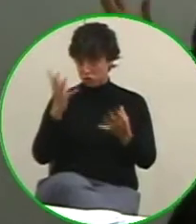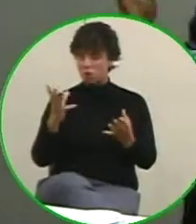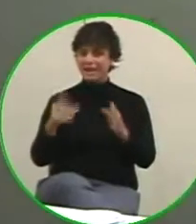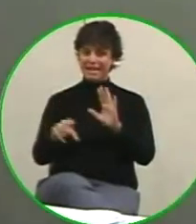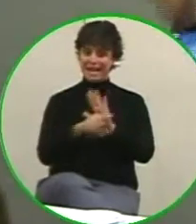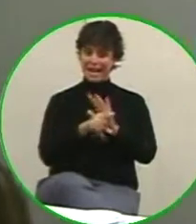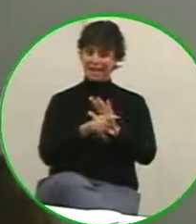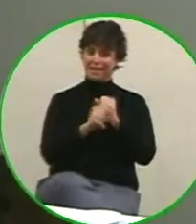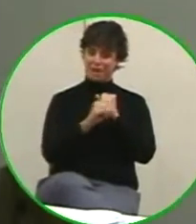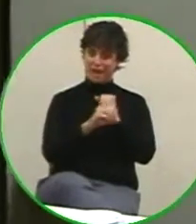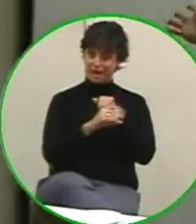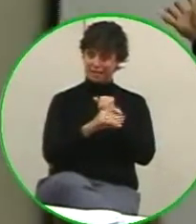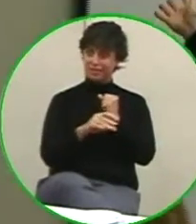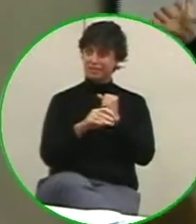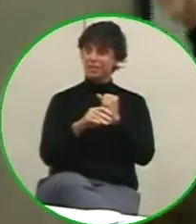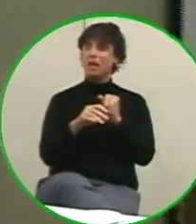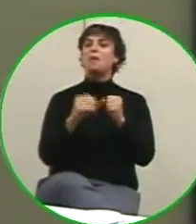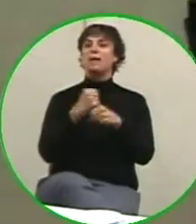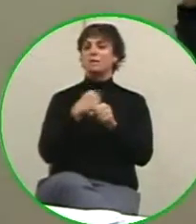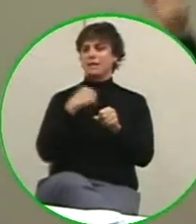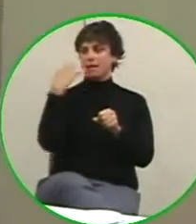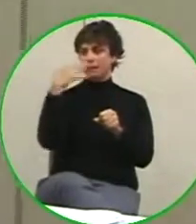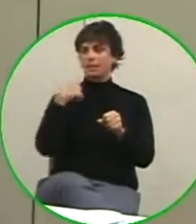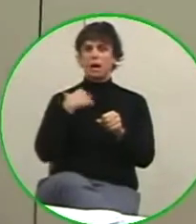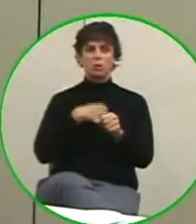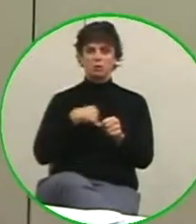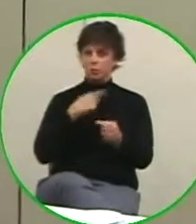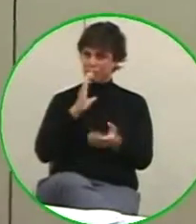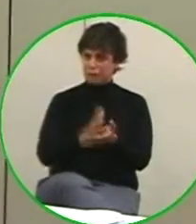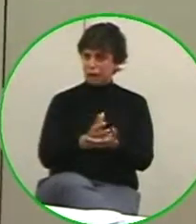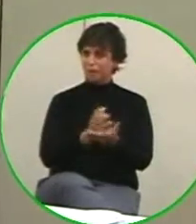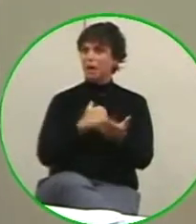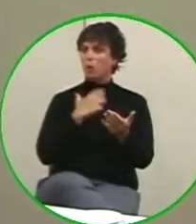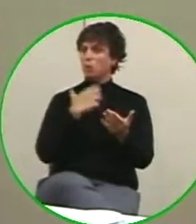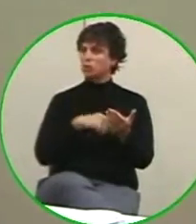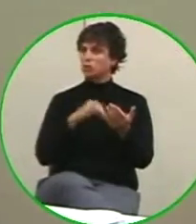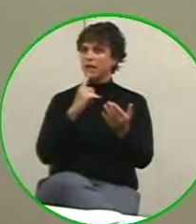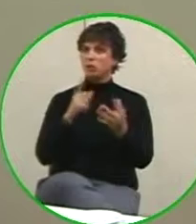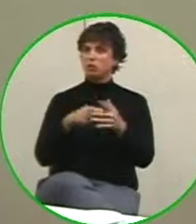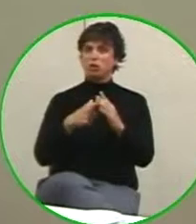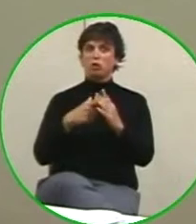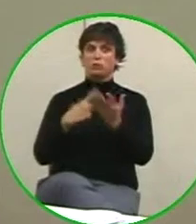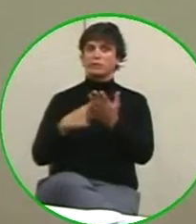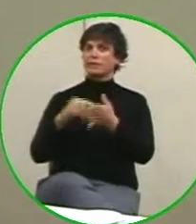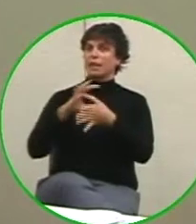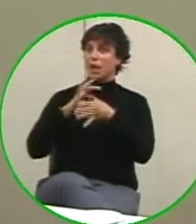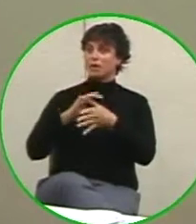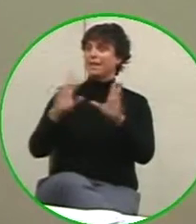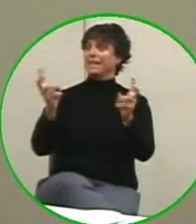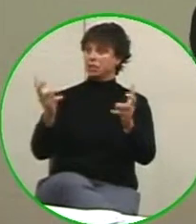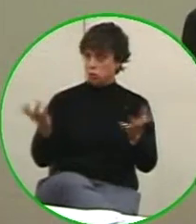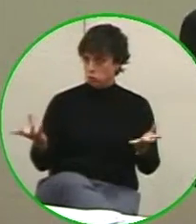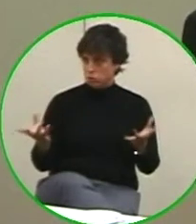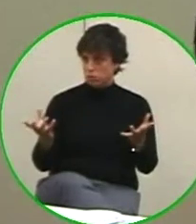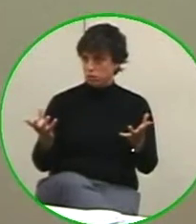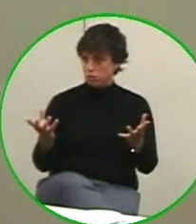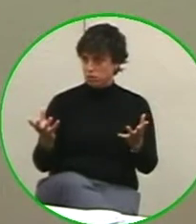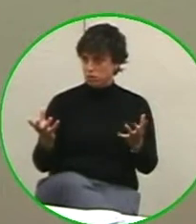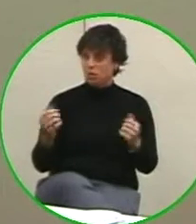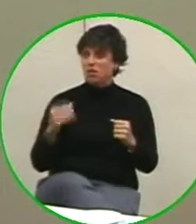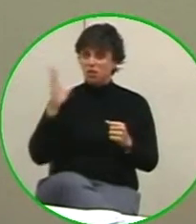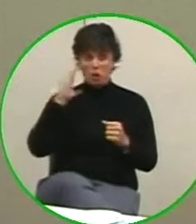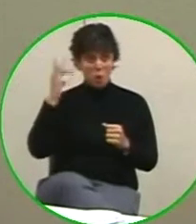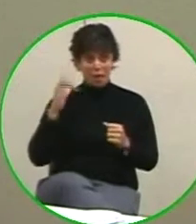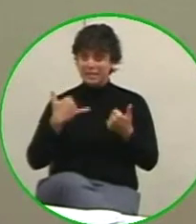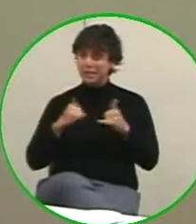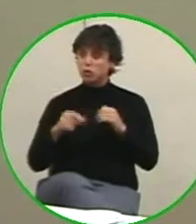negative ads, critical ads, drive me nuts. I wish they would stop them and get onto the content, onto the issues. Do you know why they still